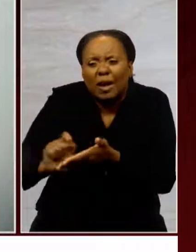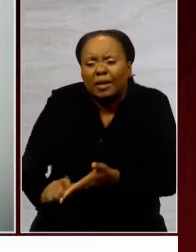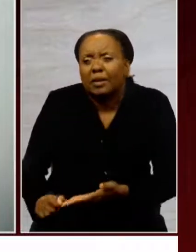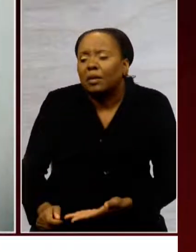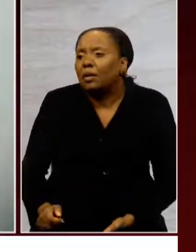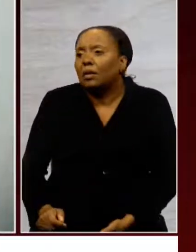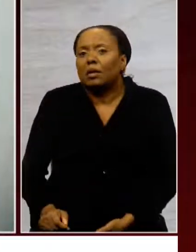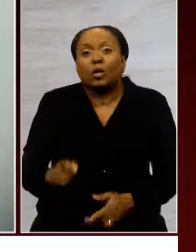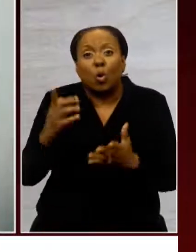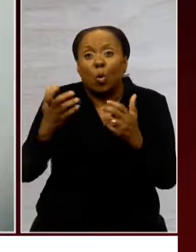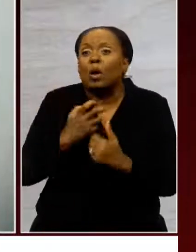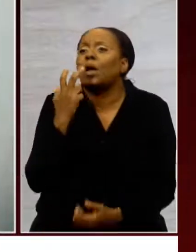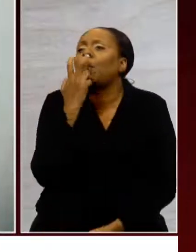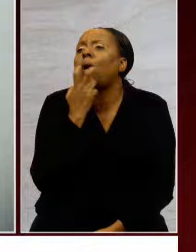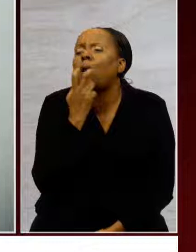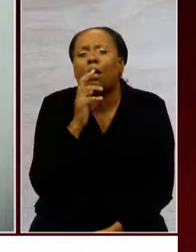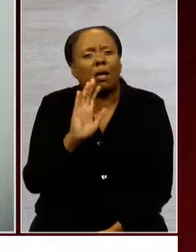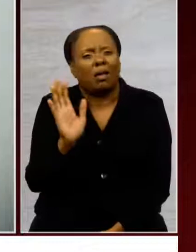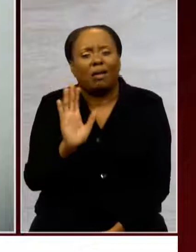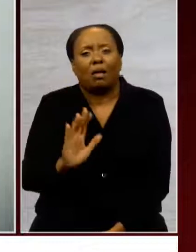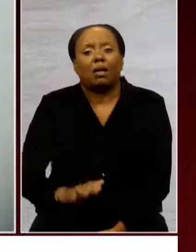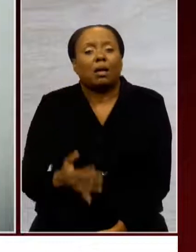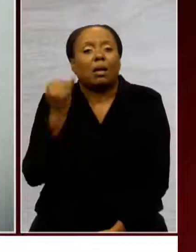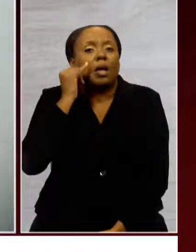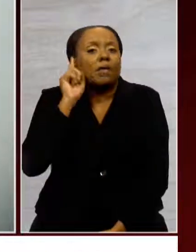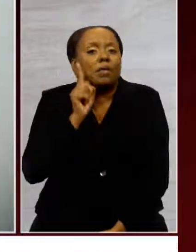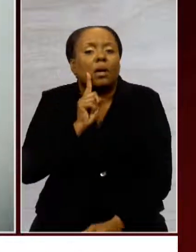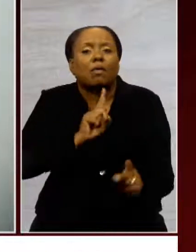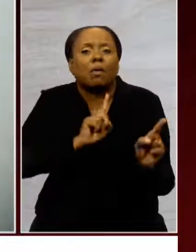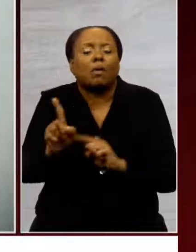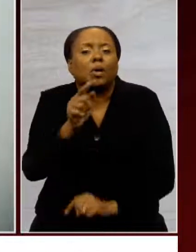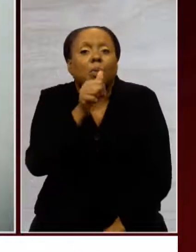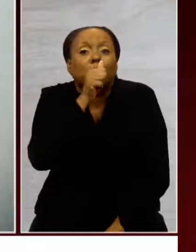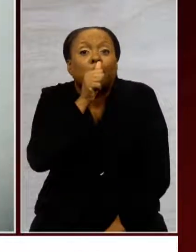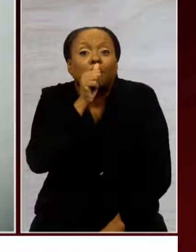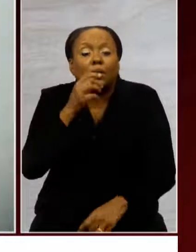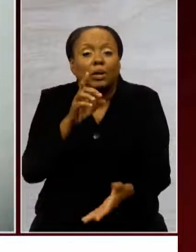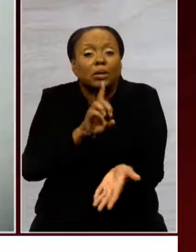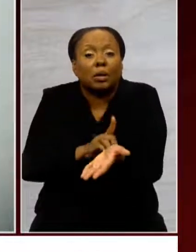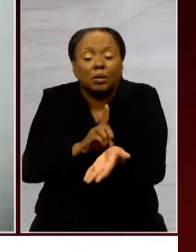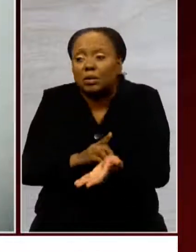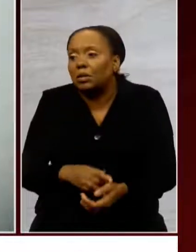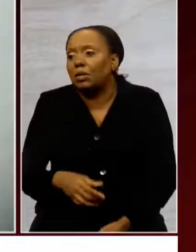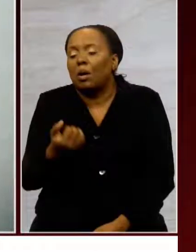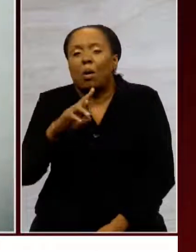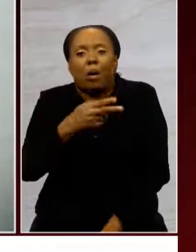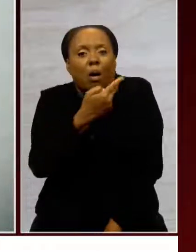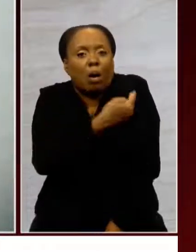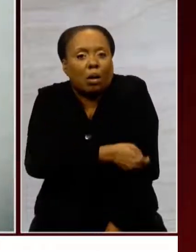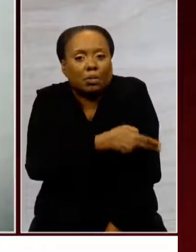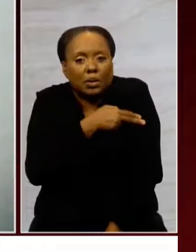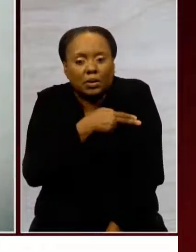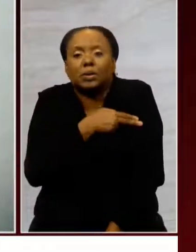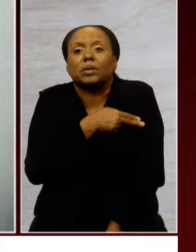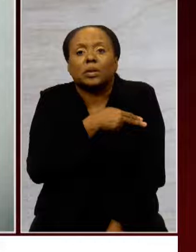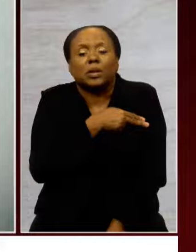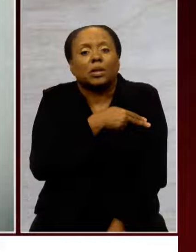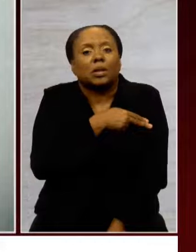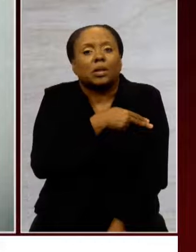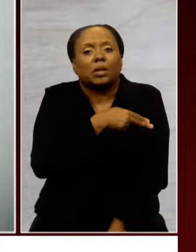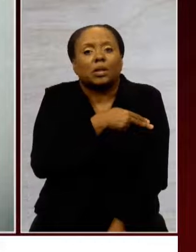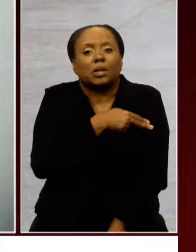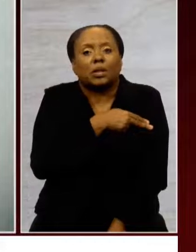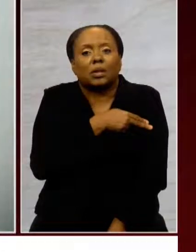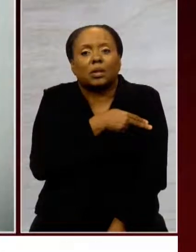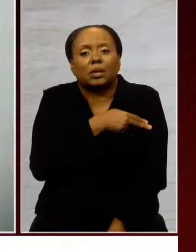the polyclinics, the hospitals, even private doctors' offices, they need to be facilitated in a manner that